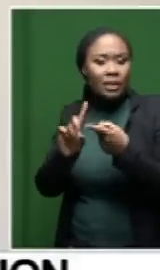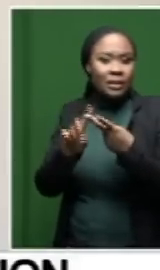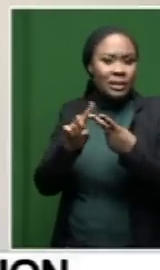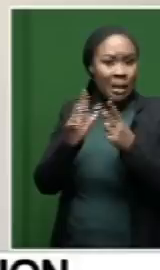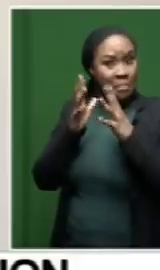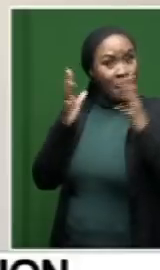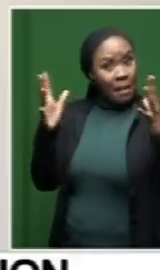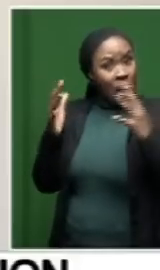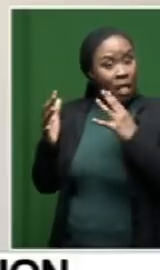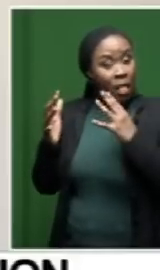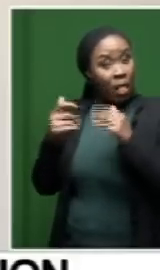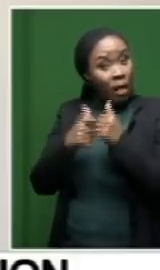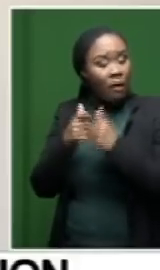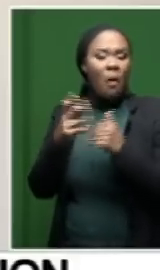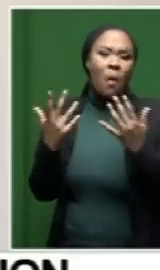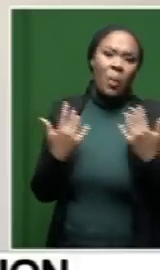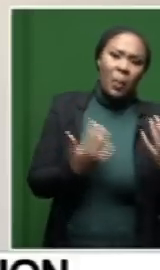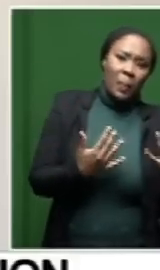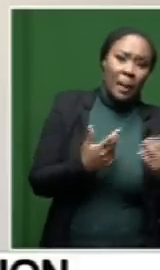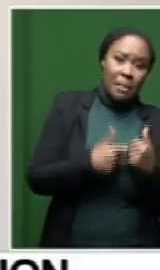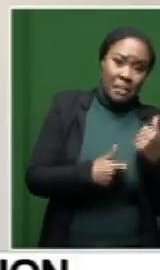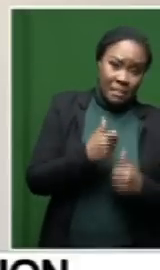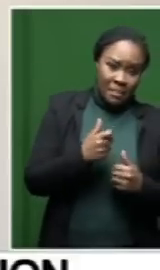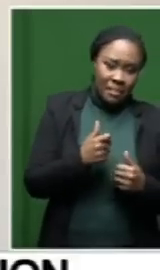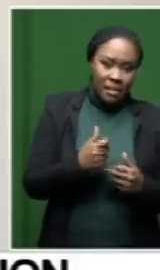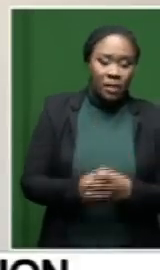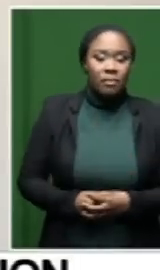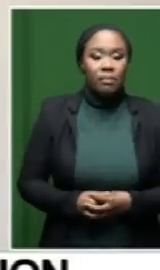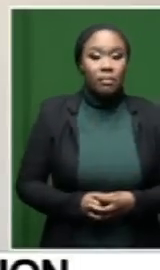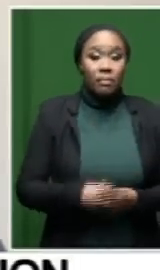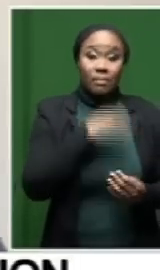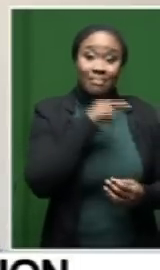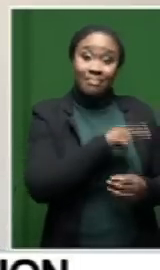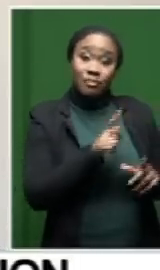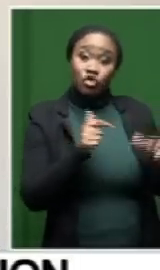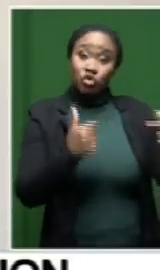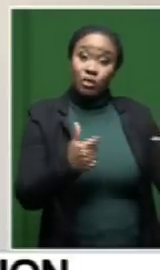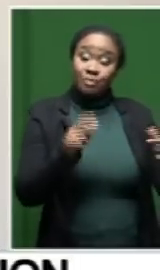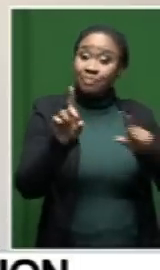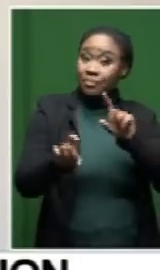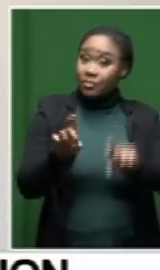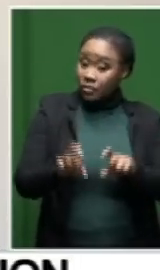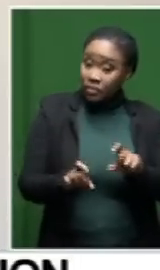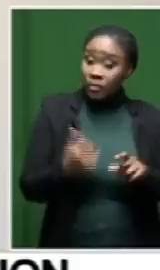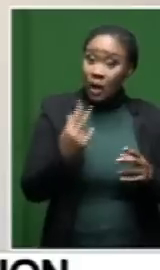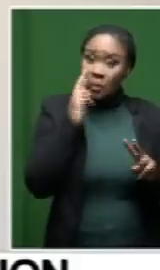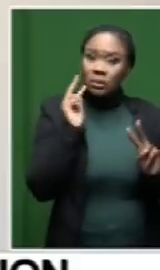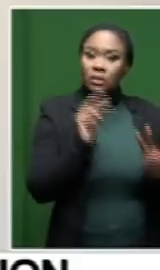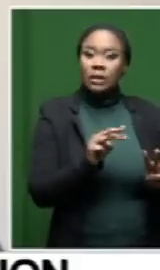particular traumatic event usually. So in this particular commission of inquiry, what we have at least